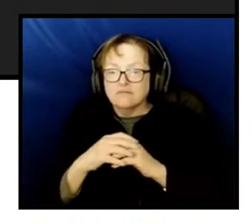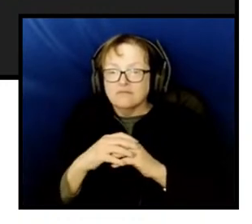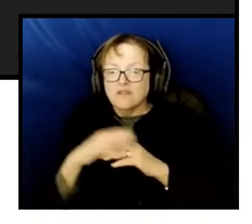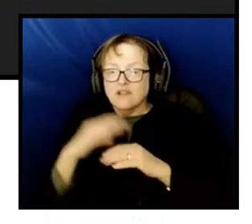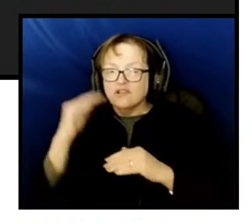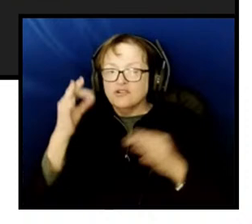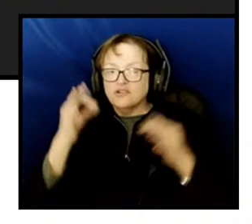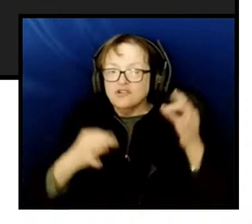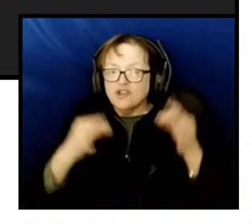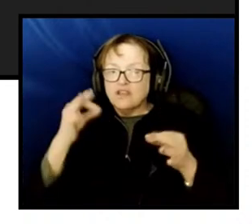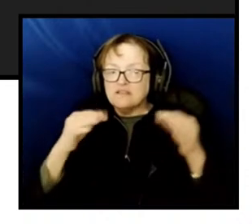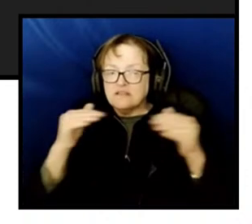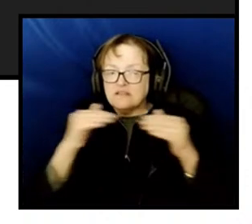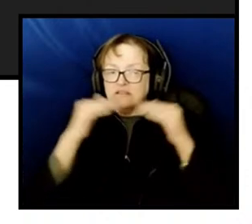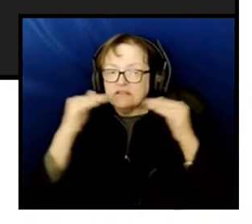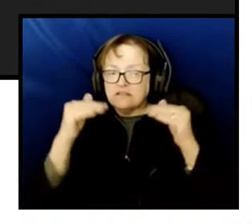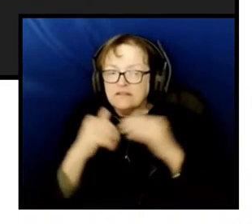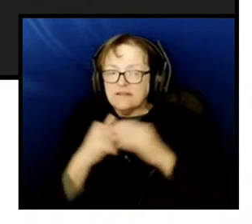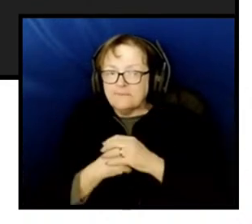Justice.